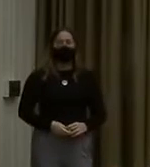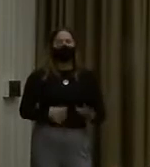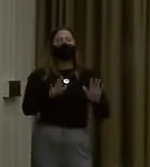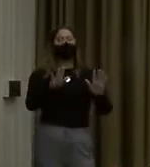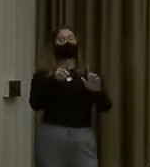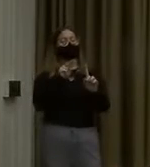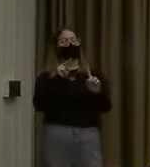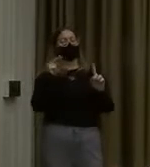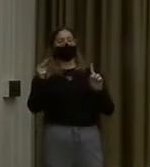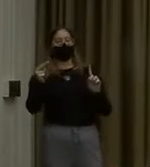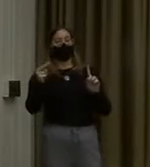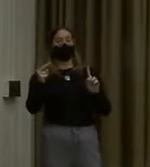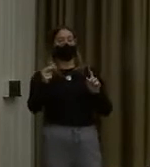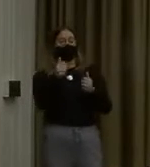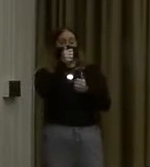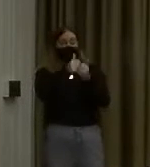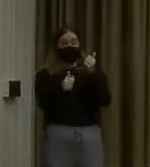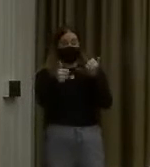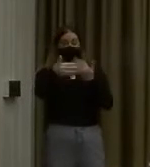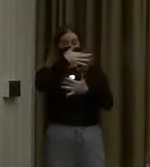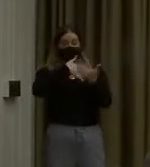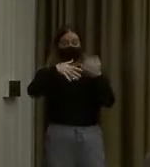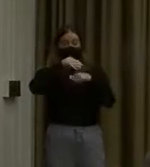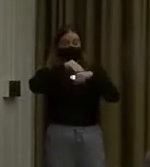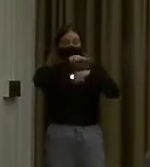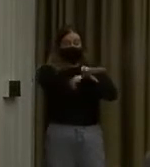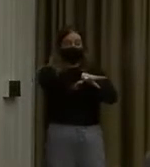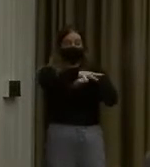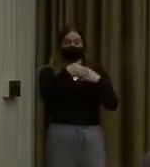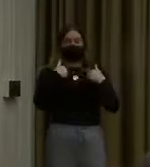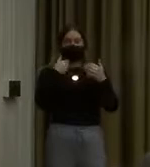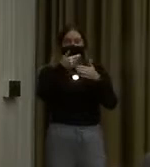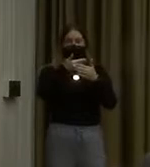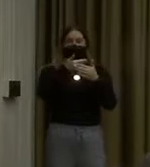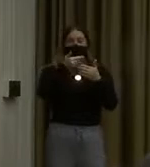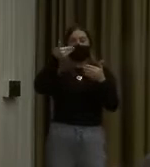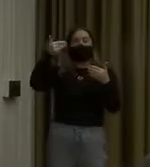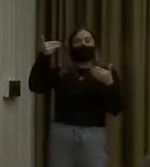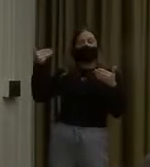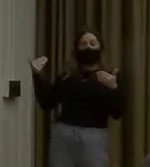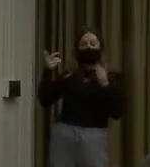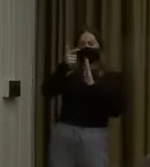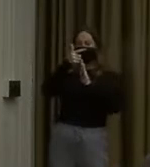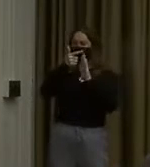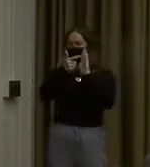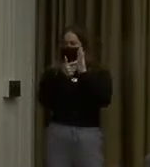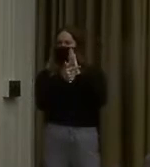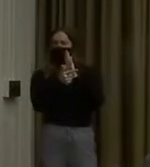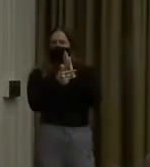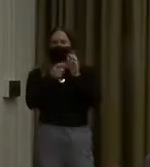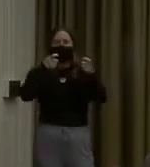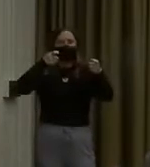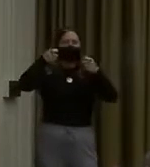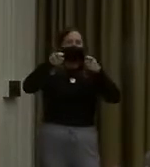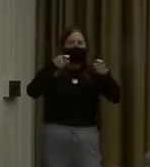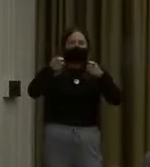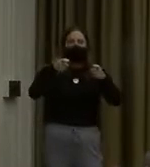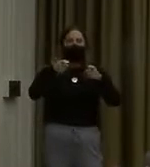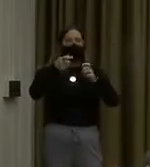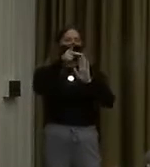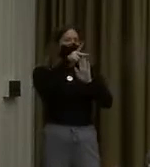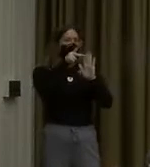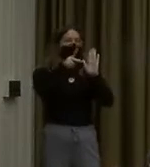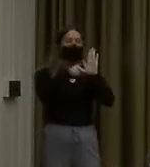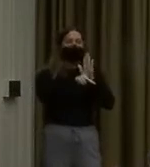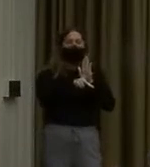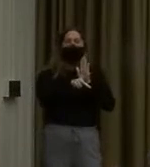every social determinant of health, there was a preceding legal, regulatory, or ordinance or other